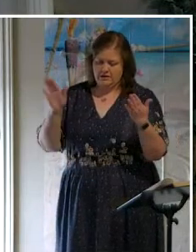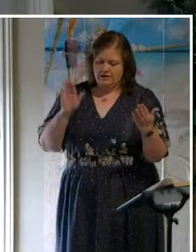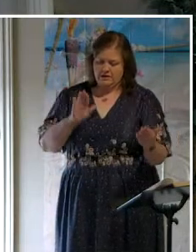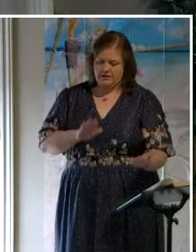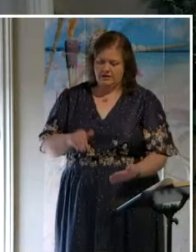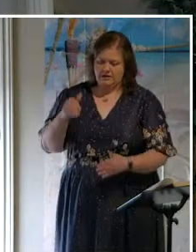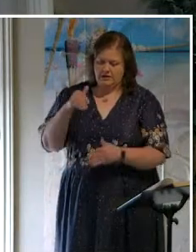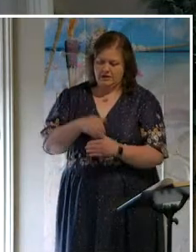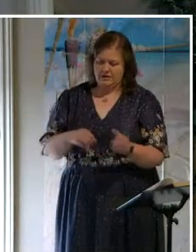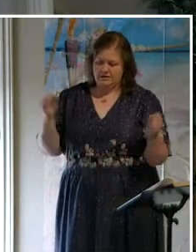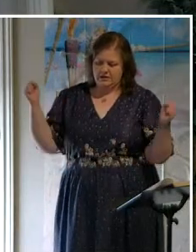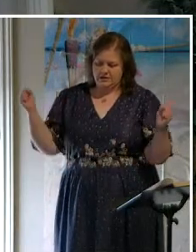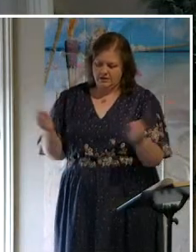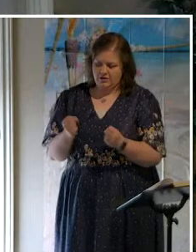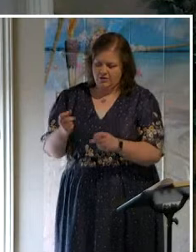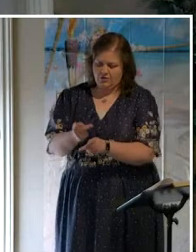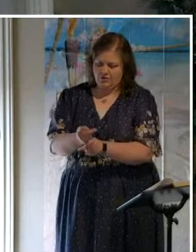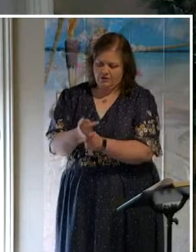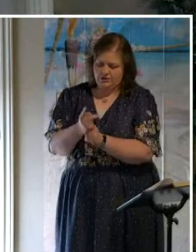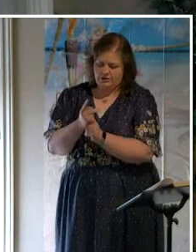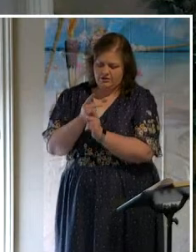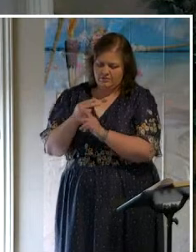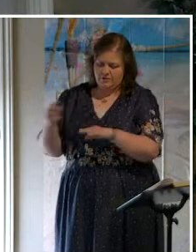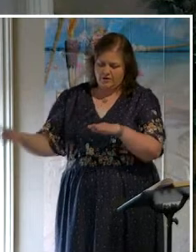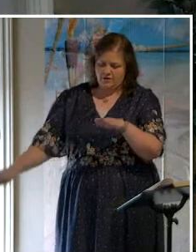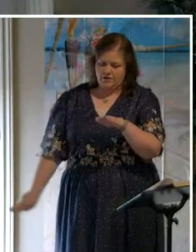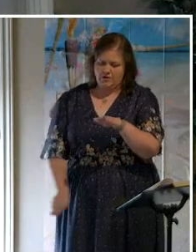in a cold and borrowed